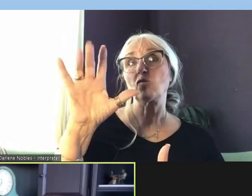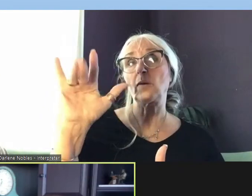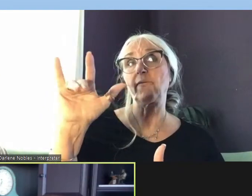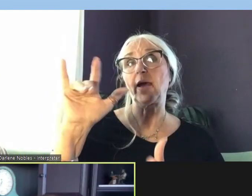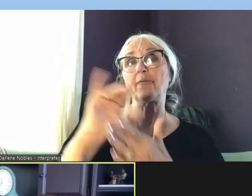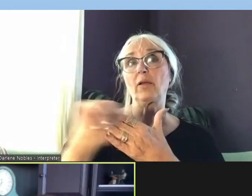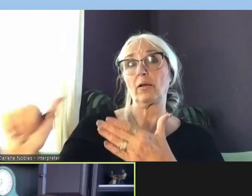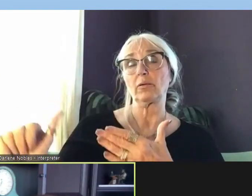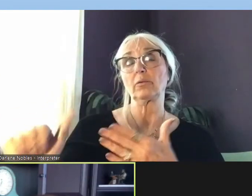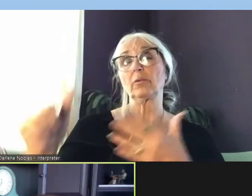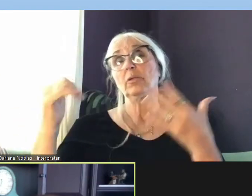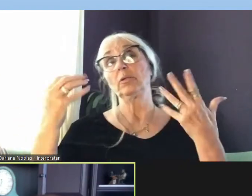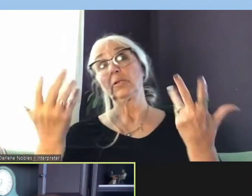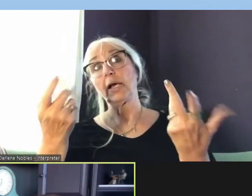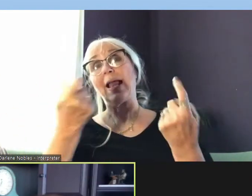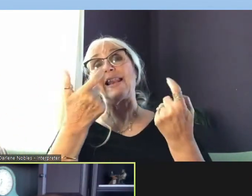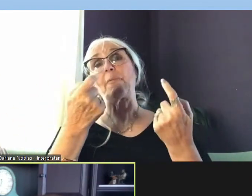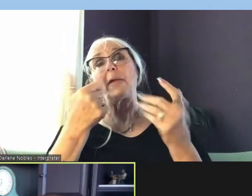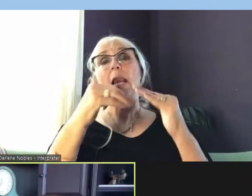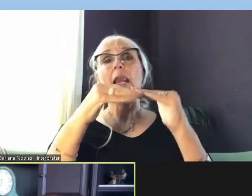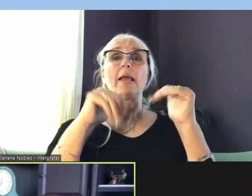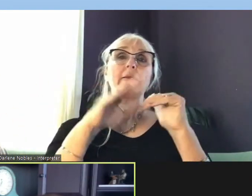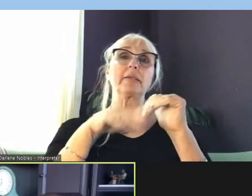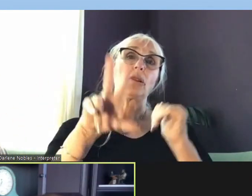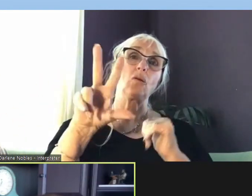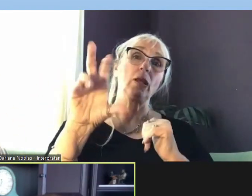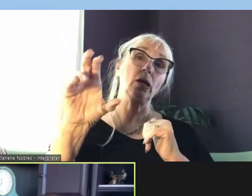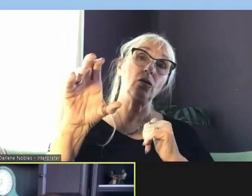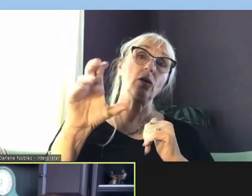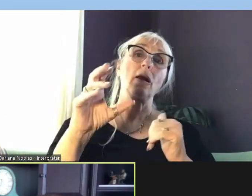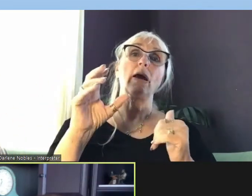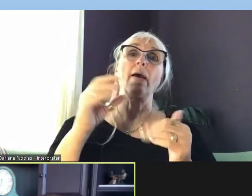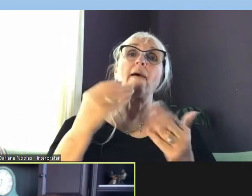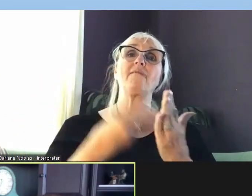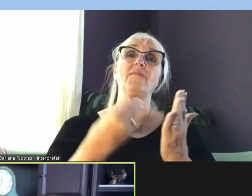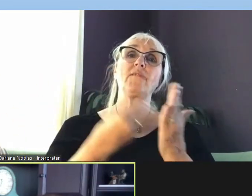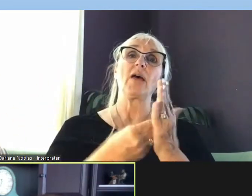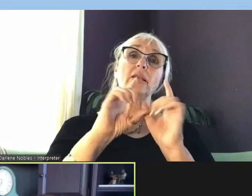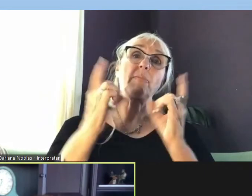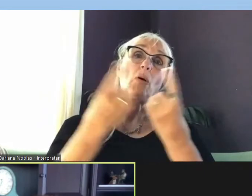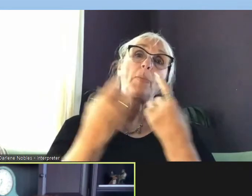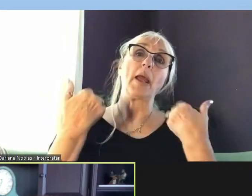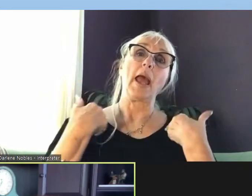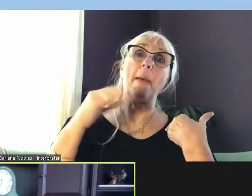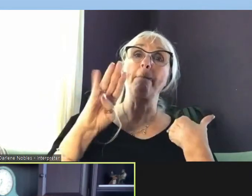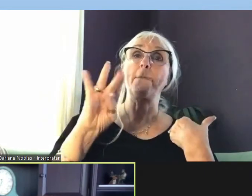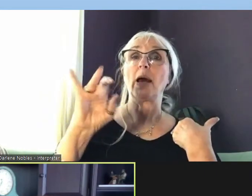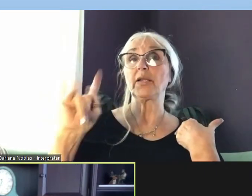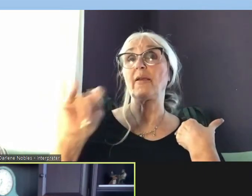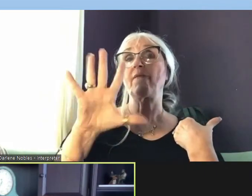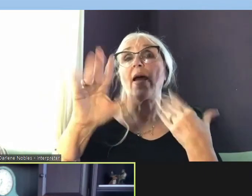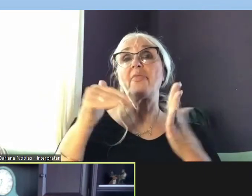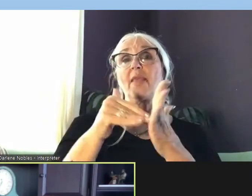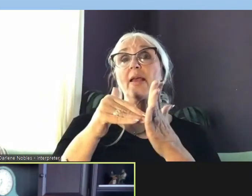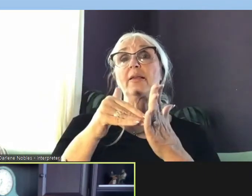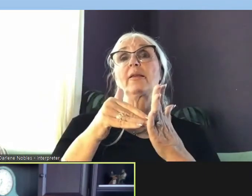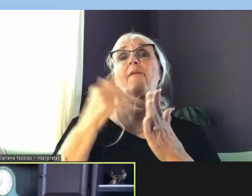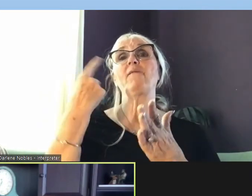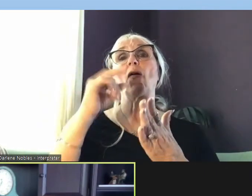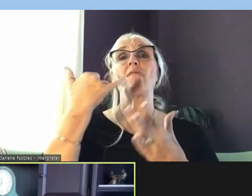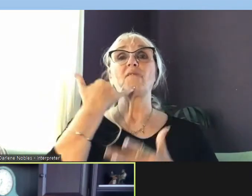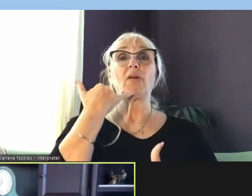$2,925. So a little less than $300. My phone department has a budget of $5,000 for phone